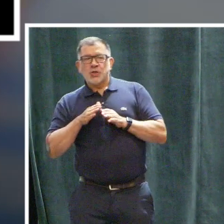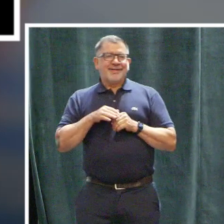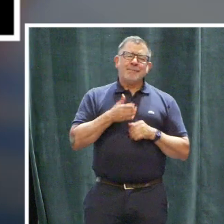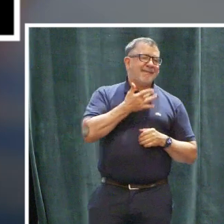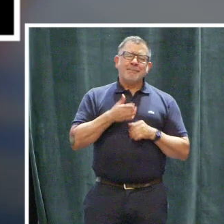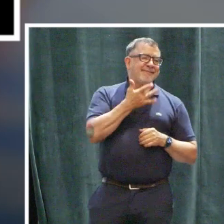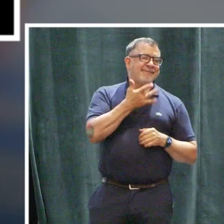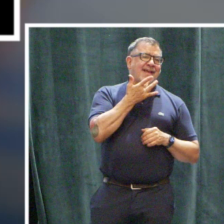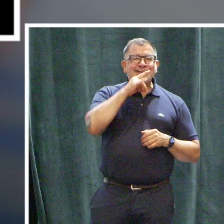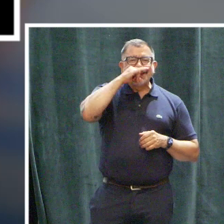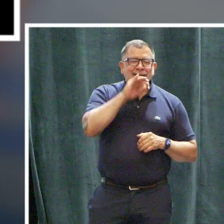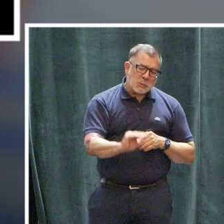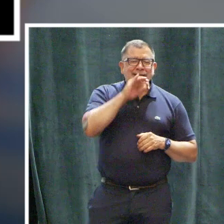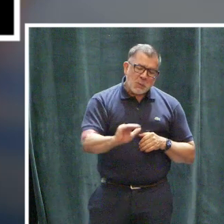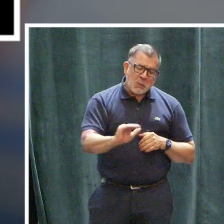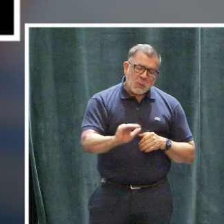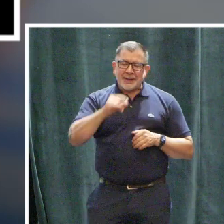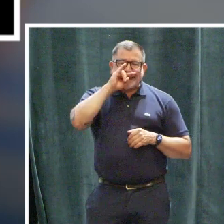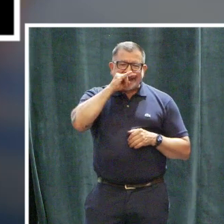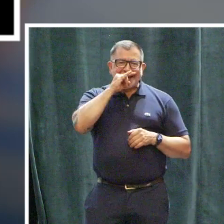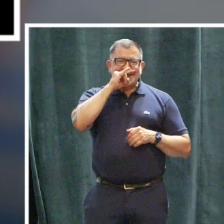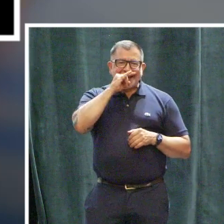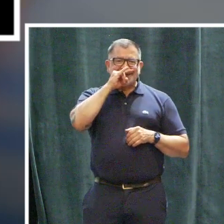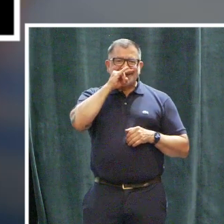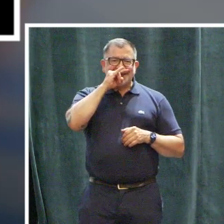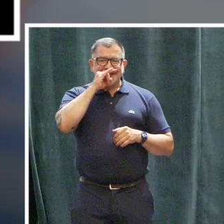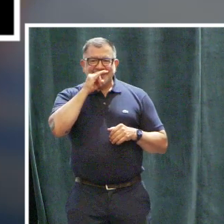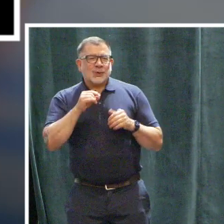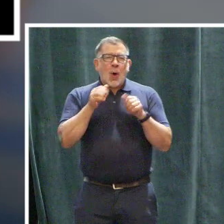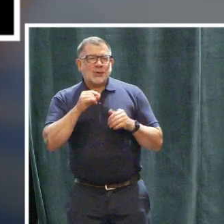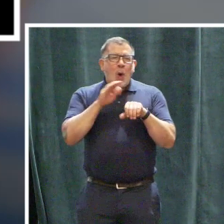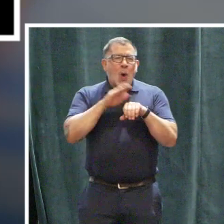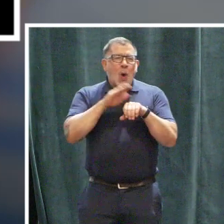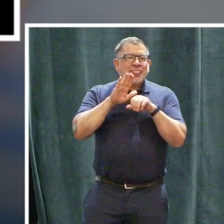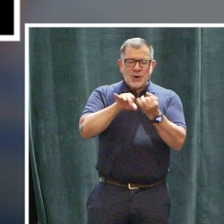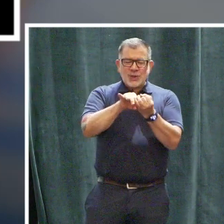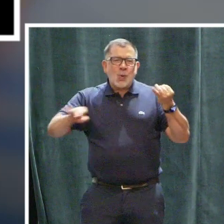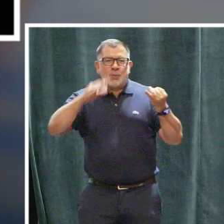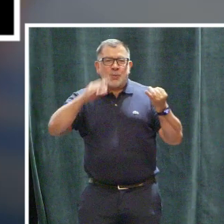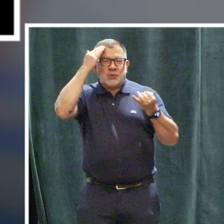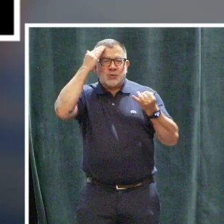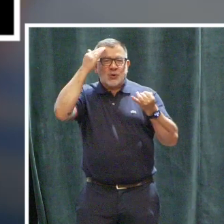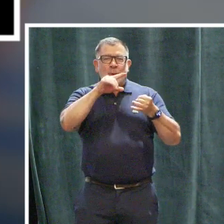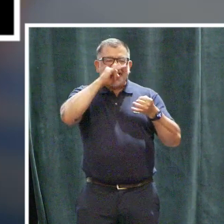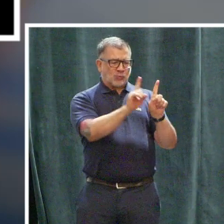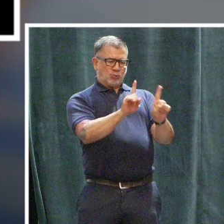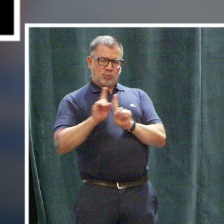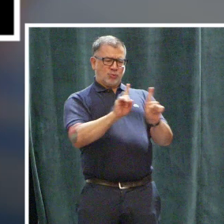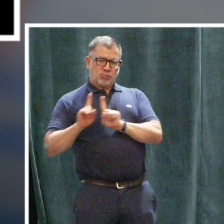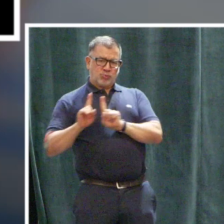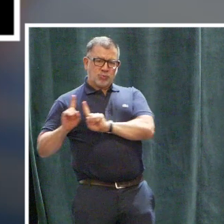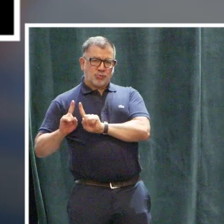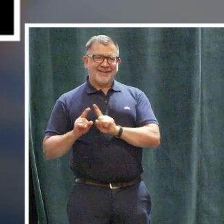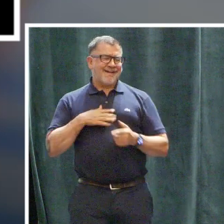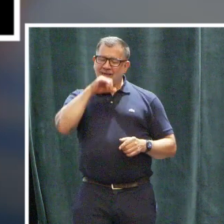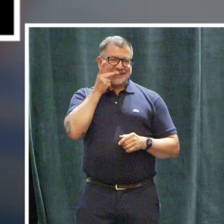preschool who are all little tag teaming on their little hand-holding ropes. And so this is staying the same, and then this is where these little